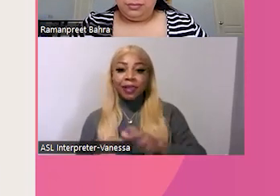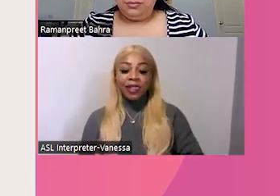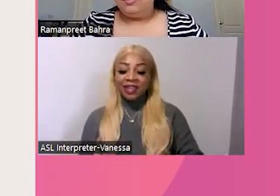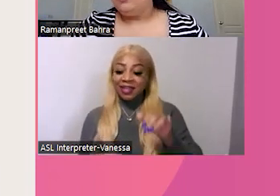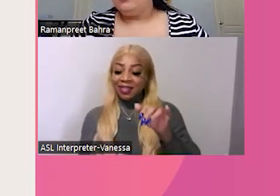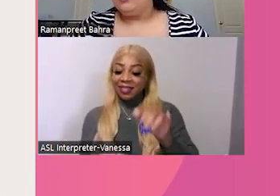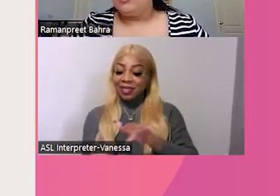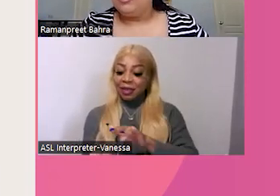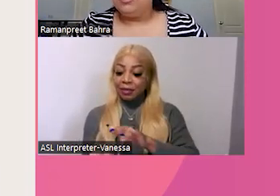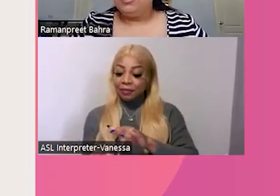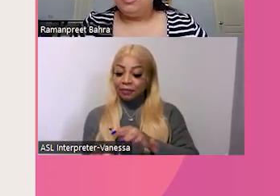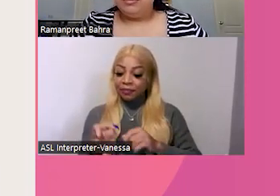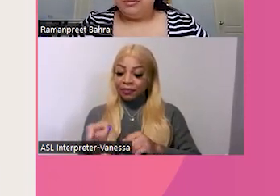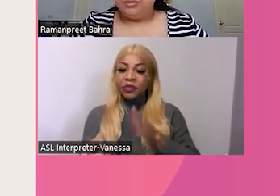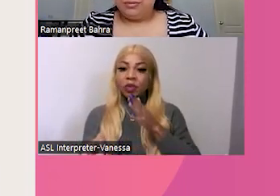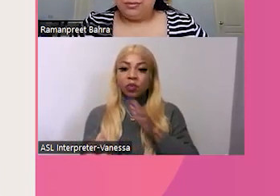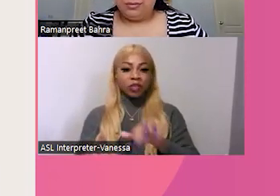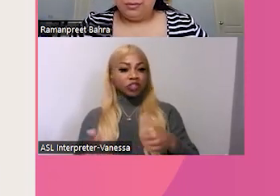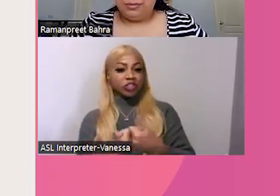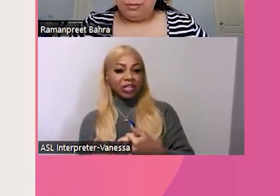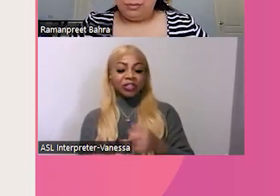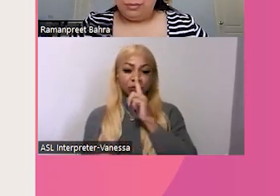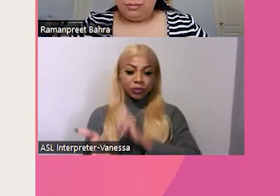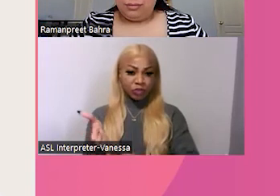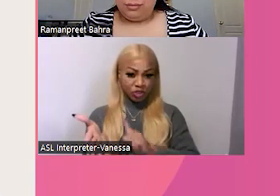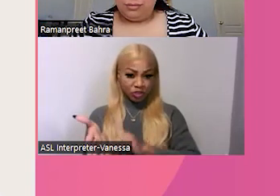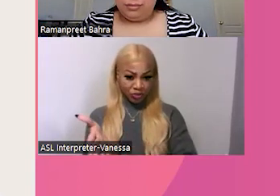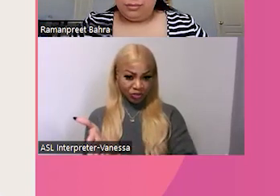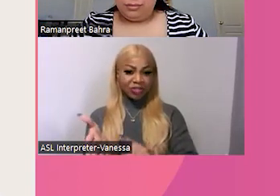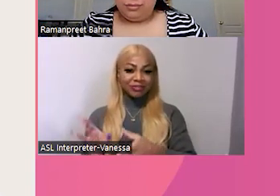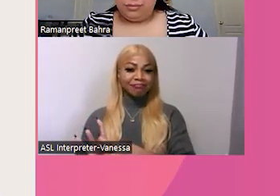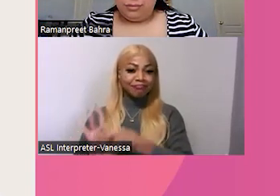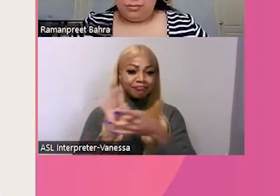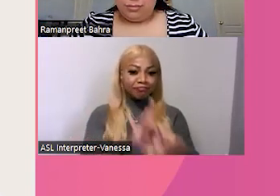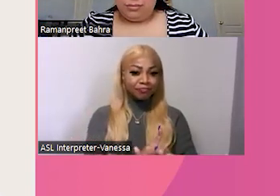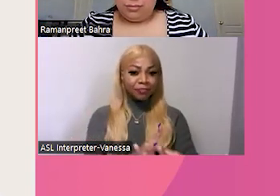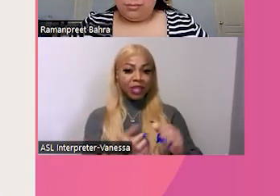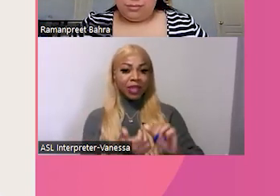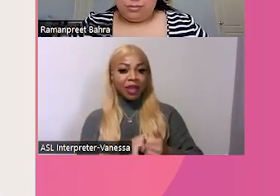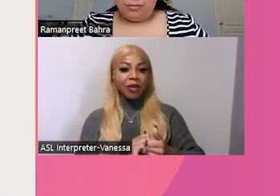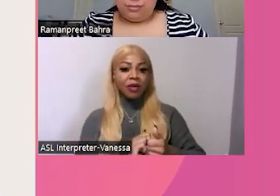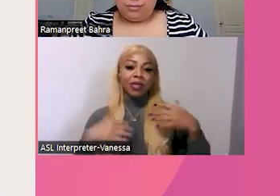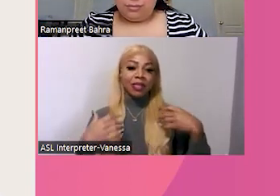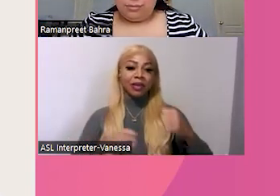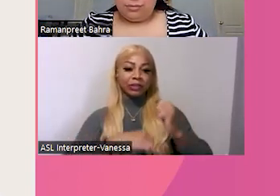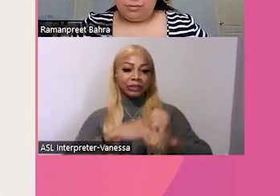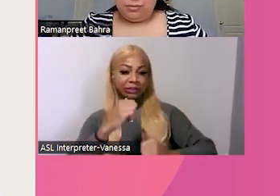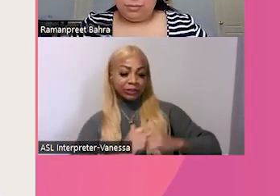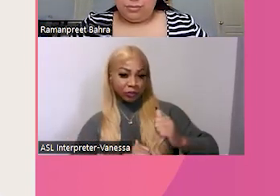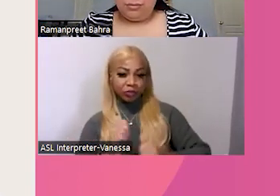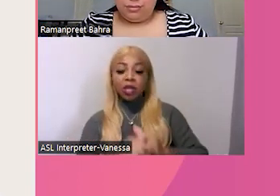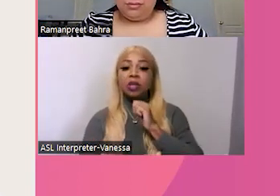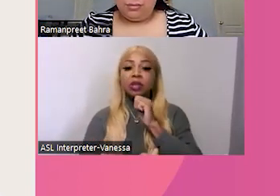one that we critically challenge in fat studies research in terms of the way health is constructed, not in the way medicine takes